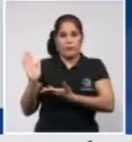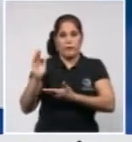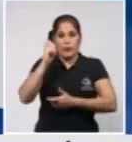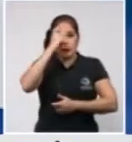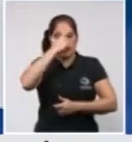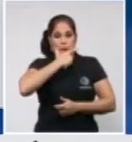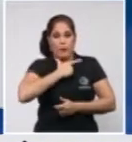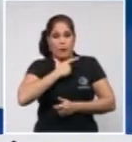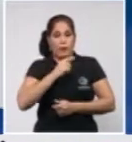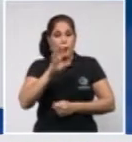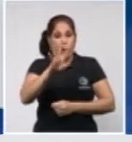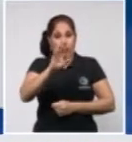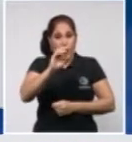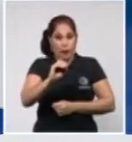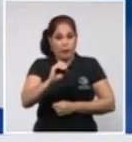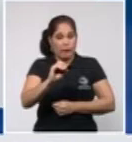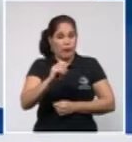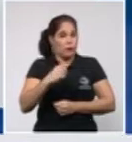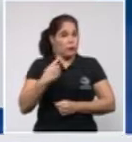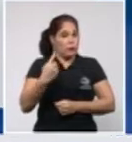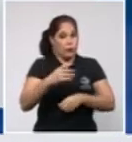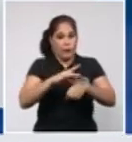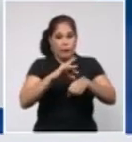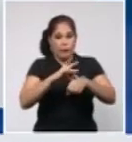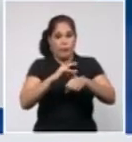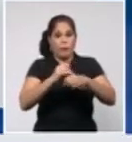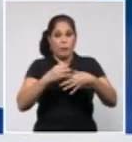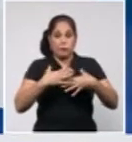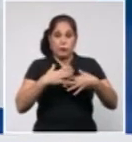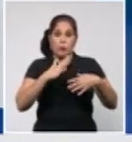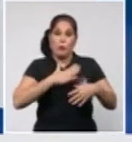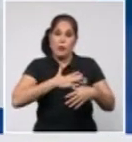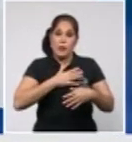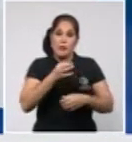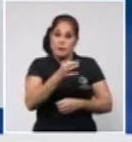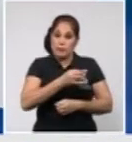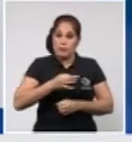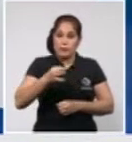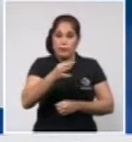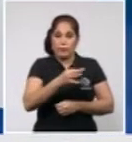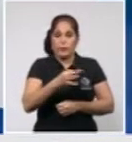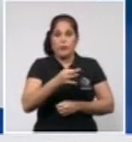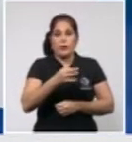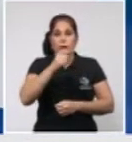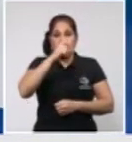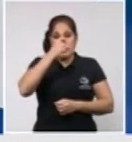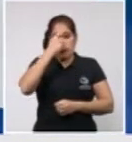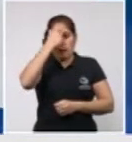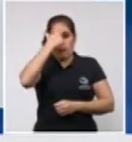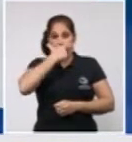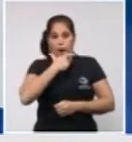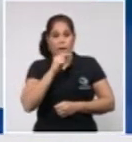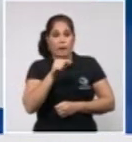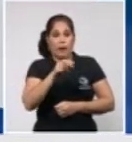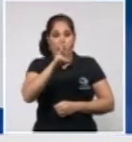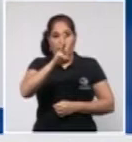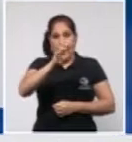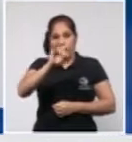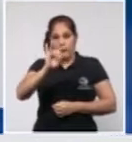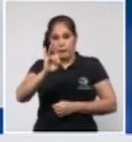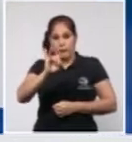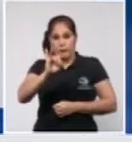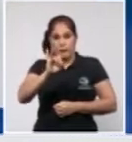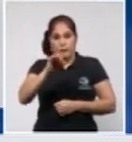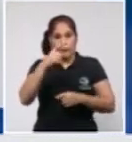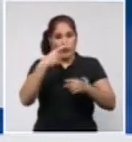to the municipalities of Ciego de Ávila with 37, Venezuela with 2, and